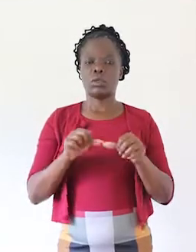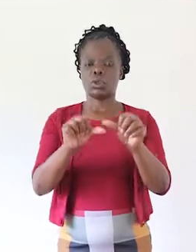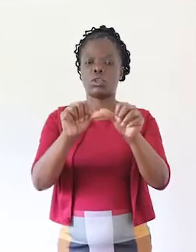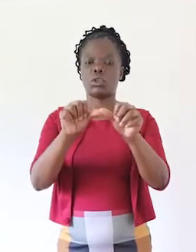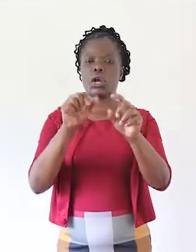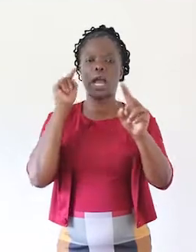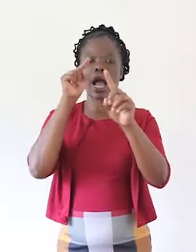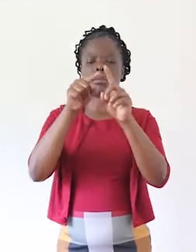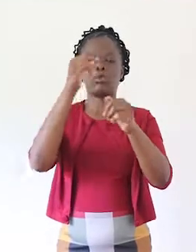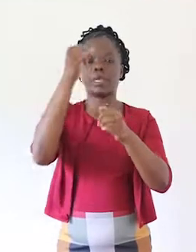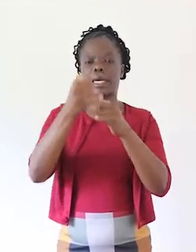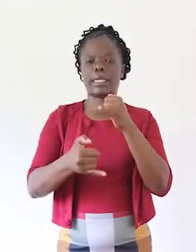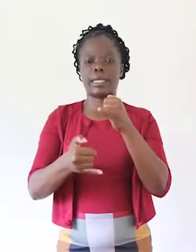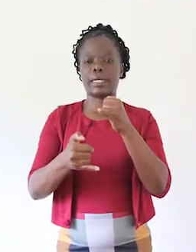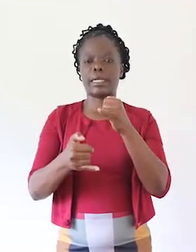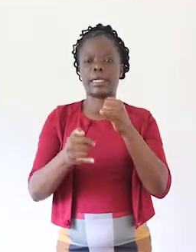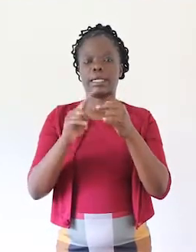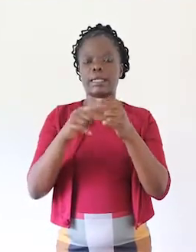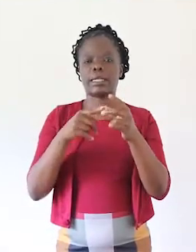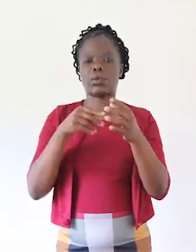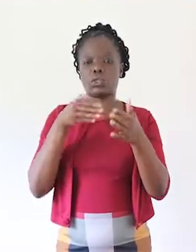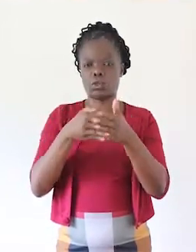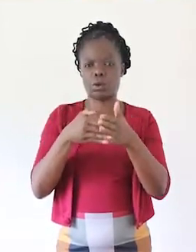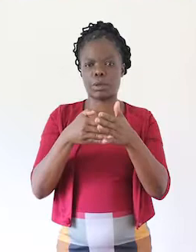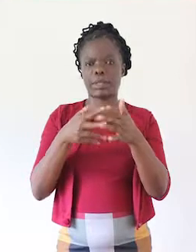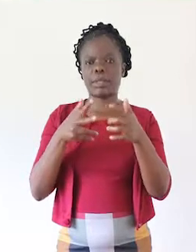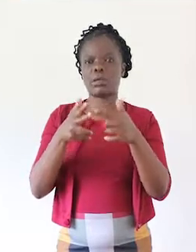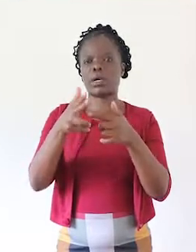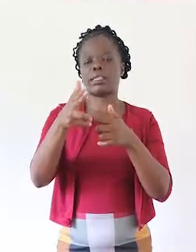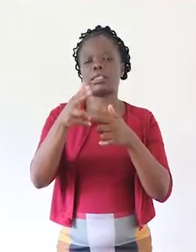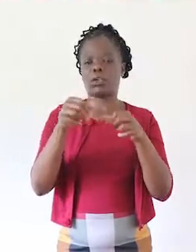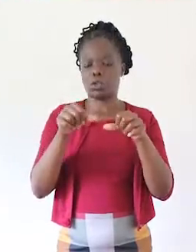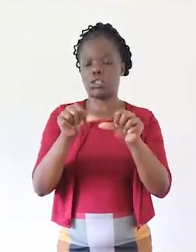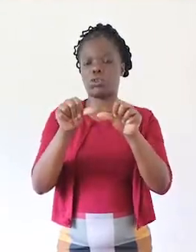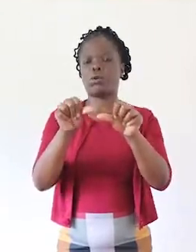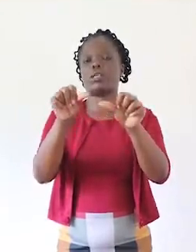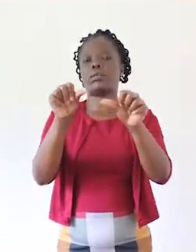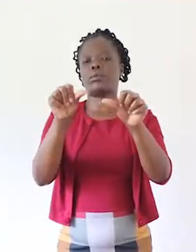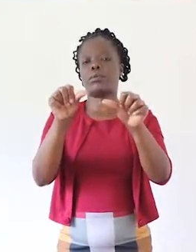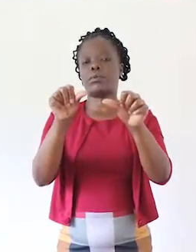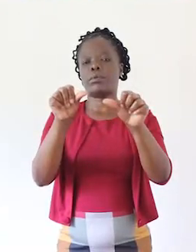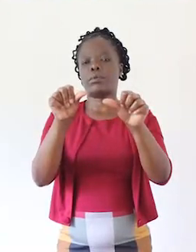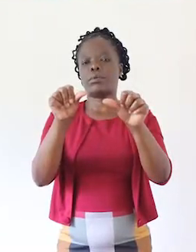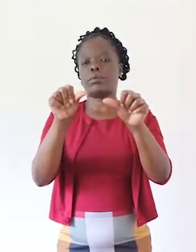Continue up to the end, up to here, then you stop, then we'll cut it. So continue a bit, continue.